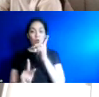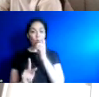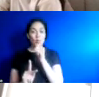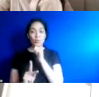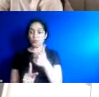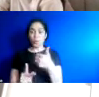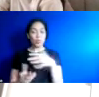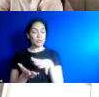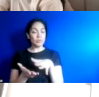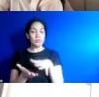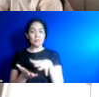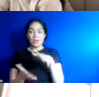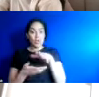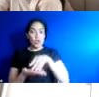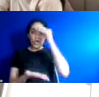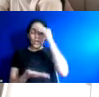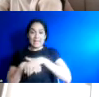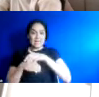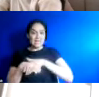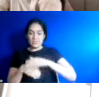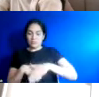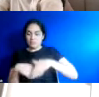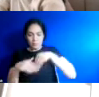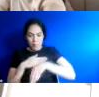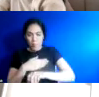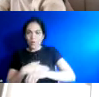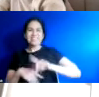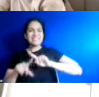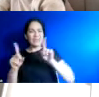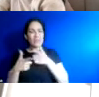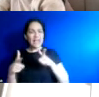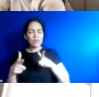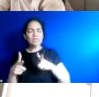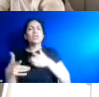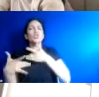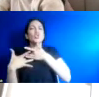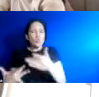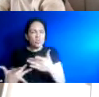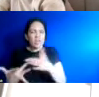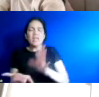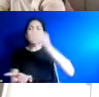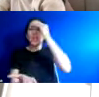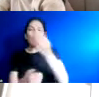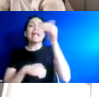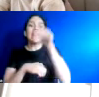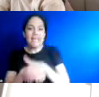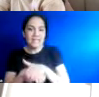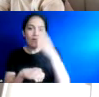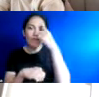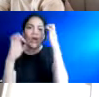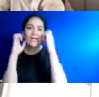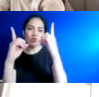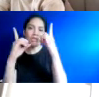and incorporate their own language to educate themselves.